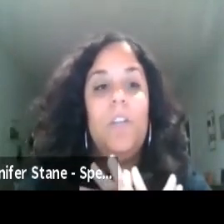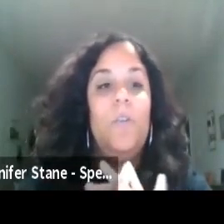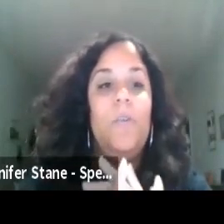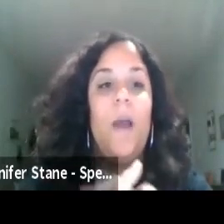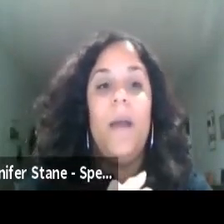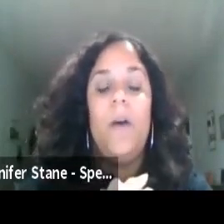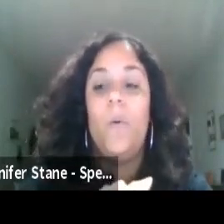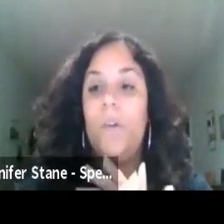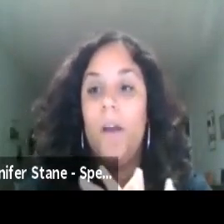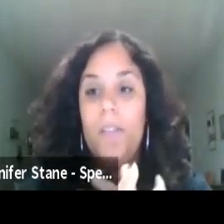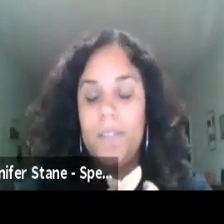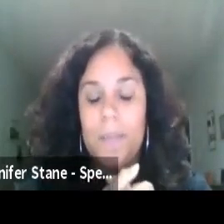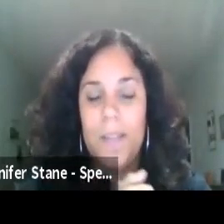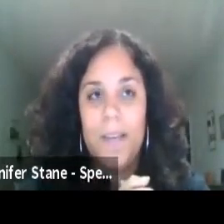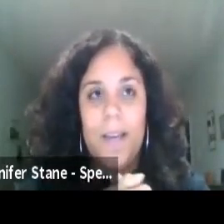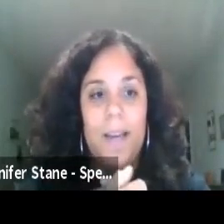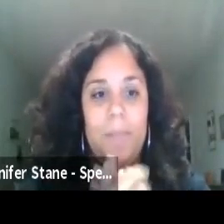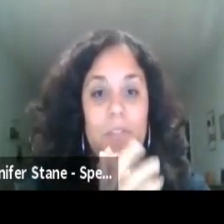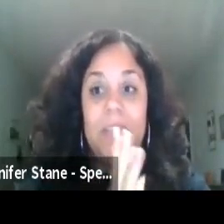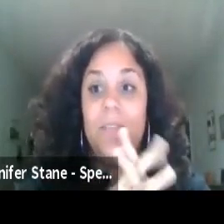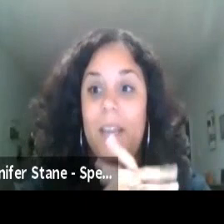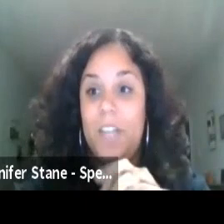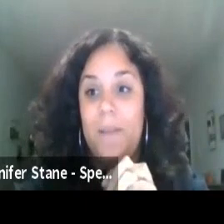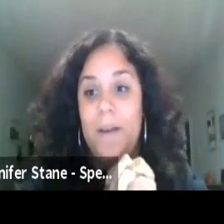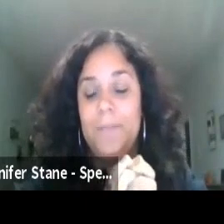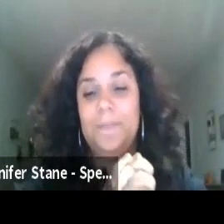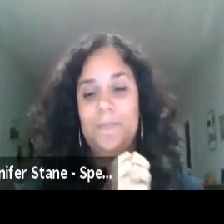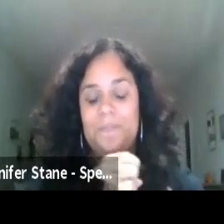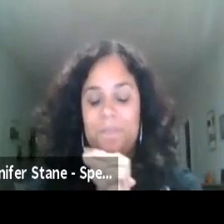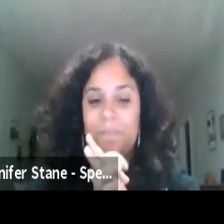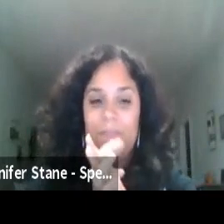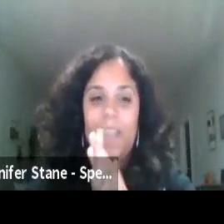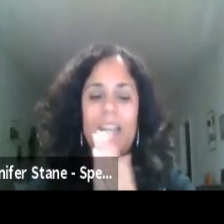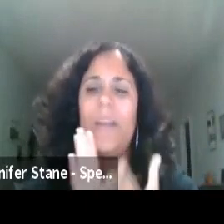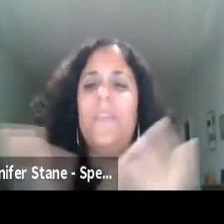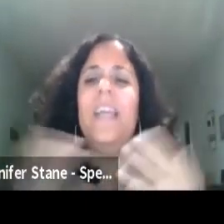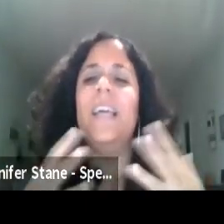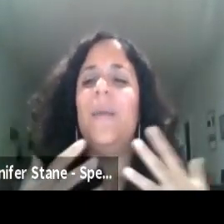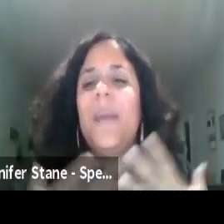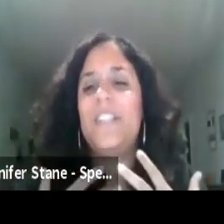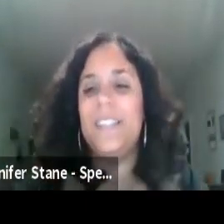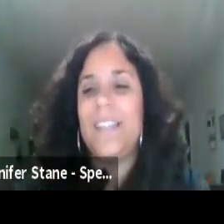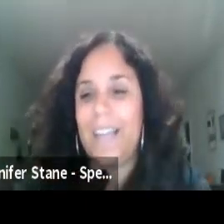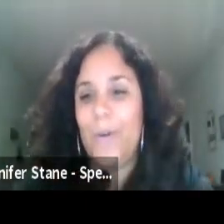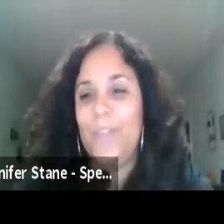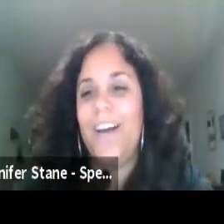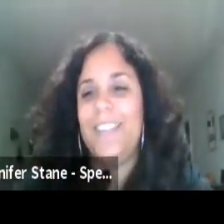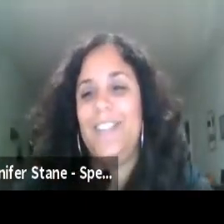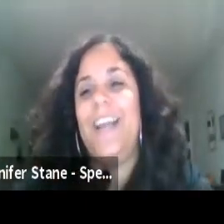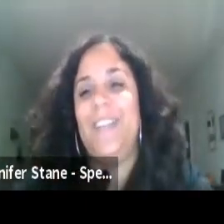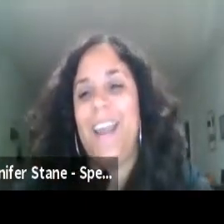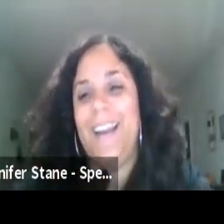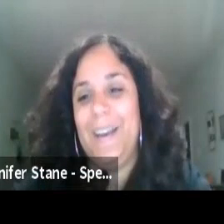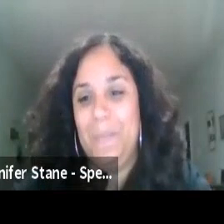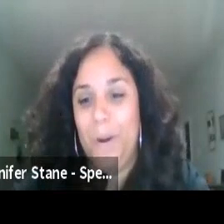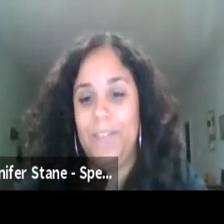talking to you about oral health, something that I absolutely love to educate about. I don't have any patients that I can hold hostage